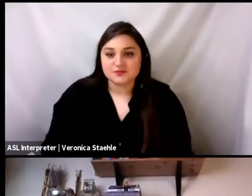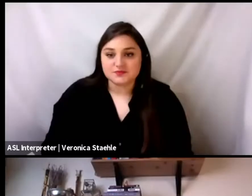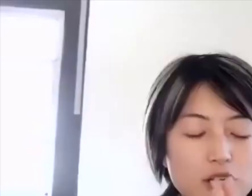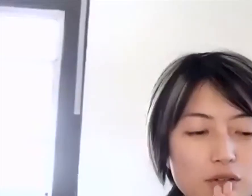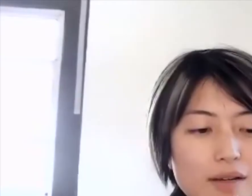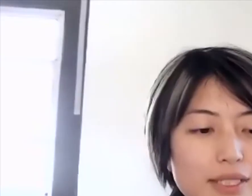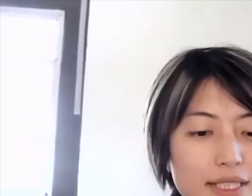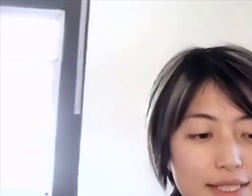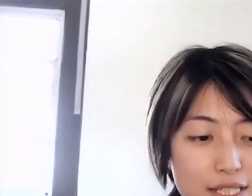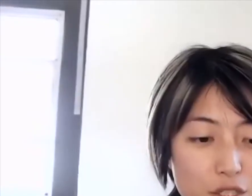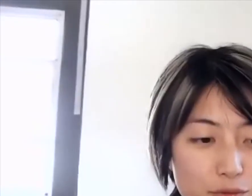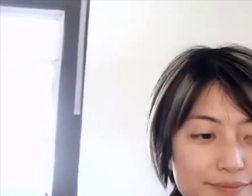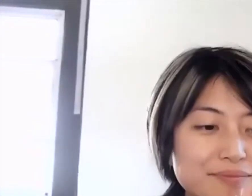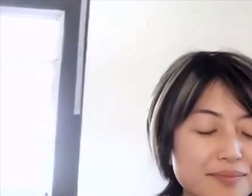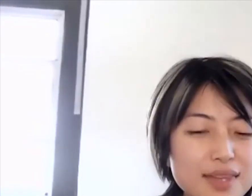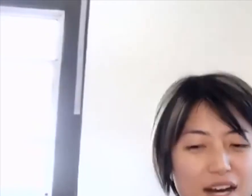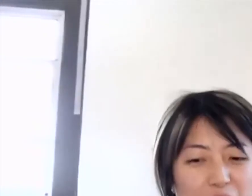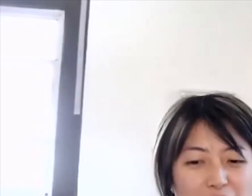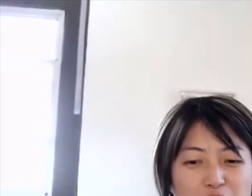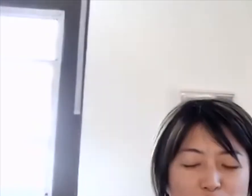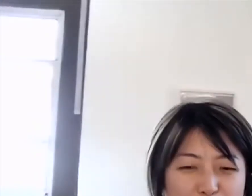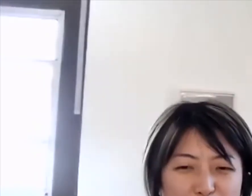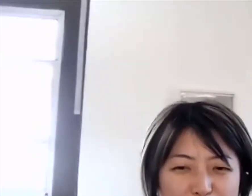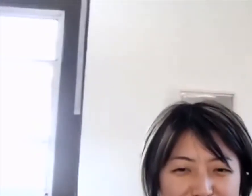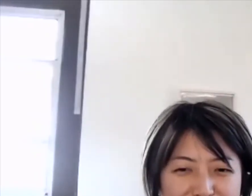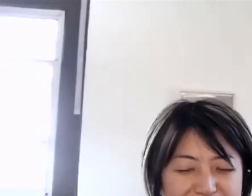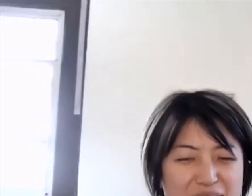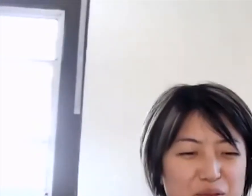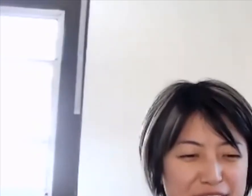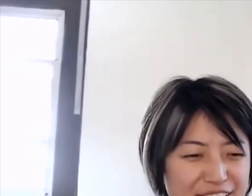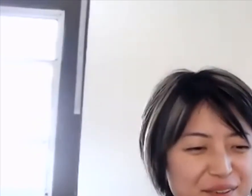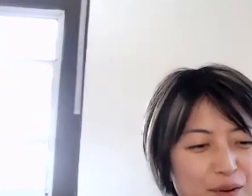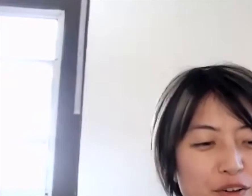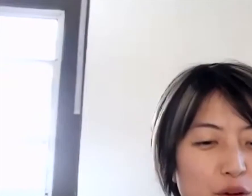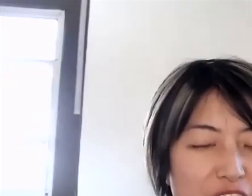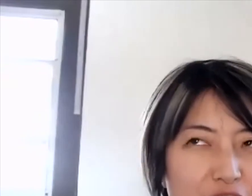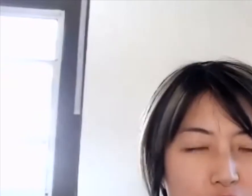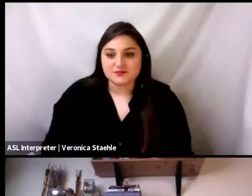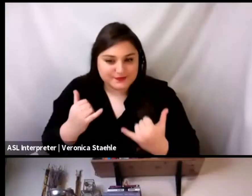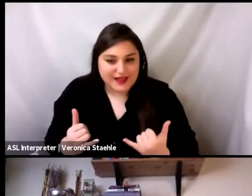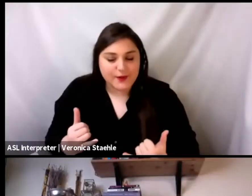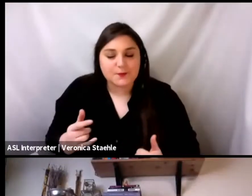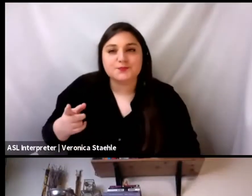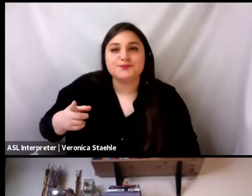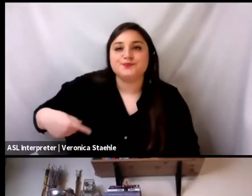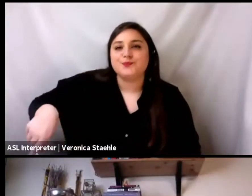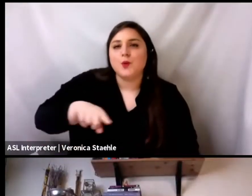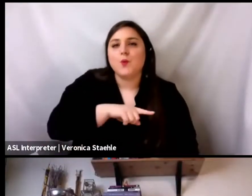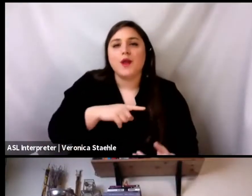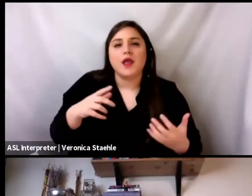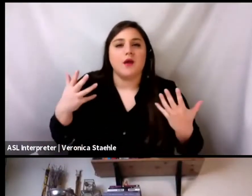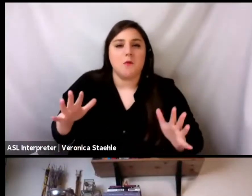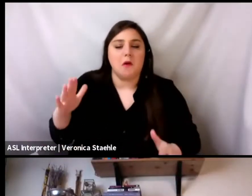All right, so I'm gonna continue. So as we know, we're here to